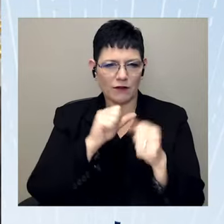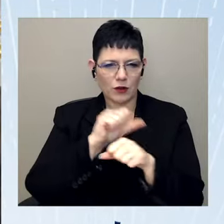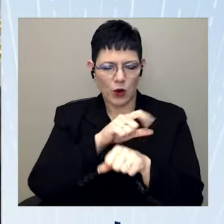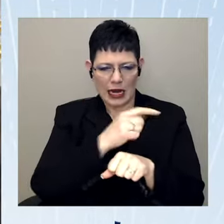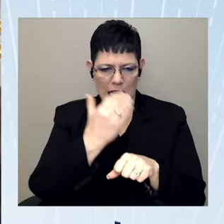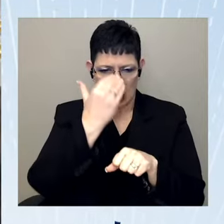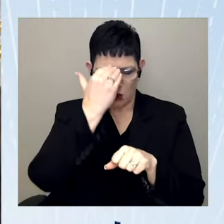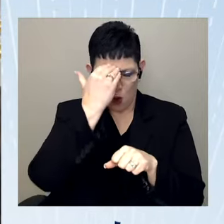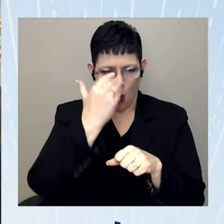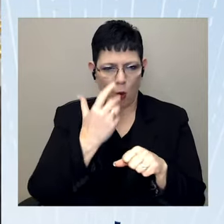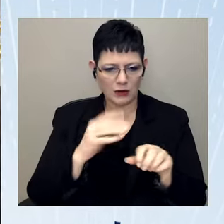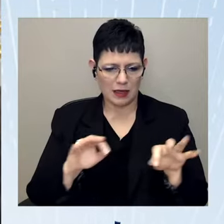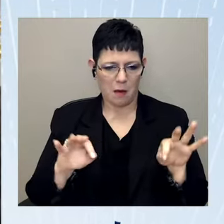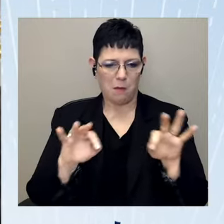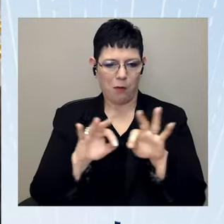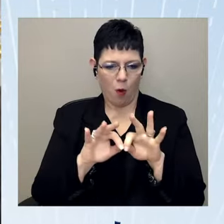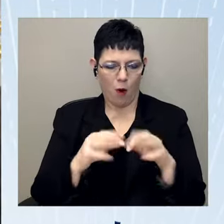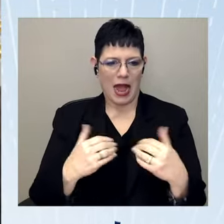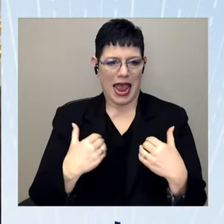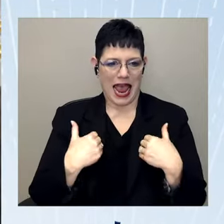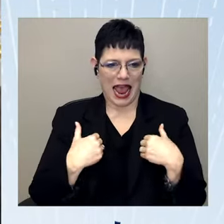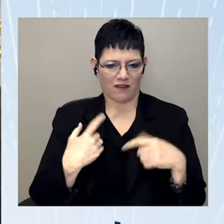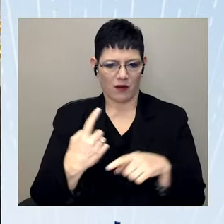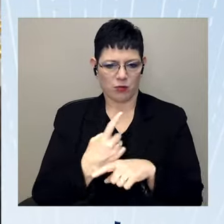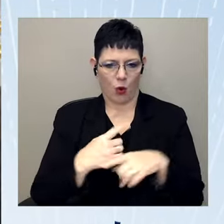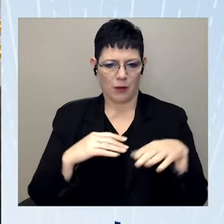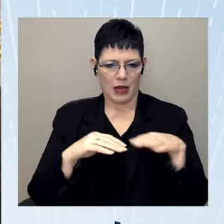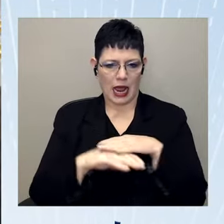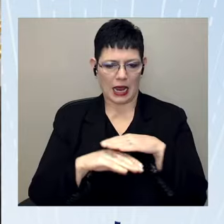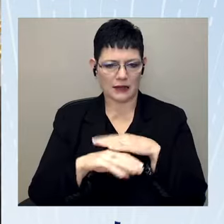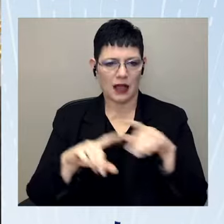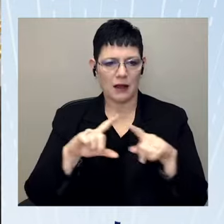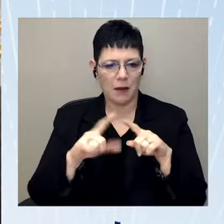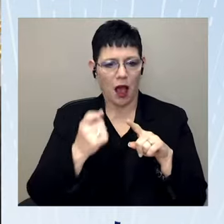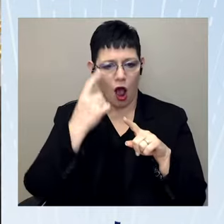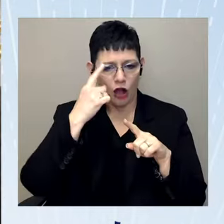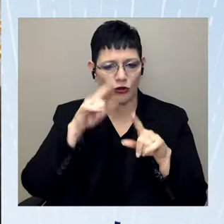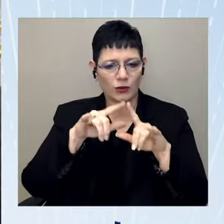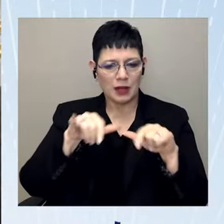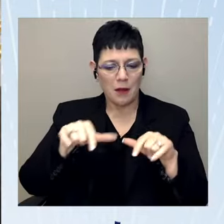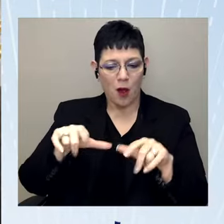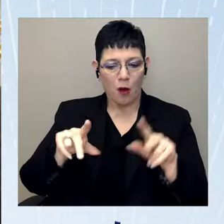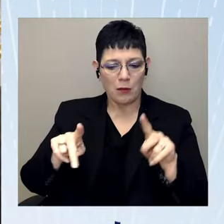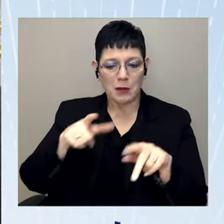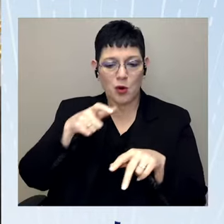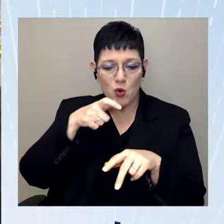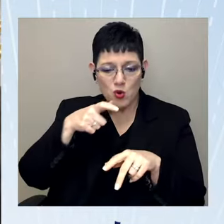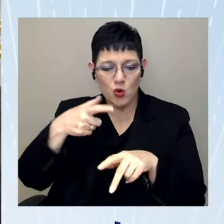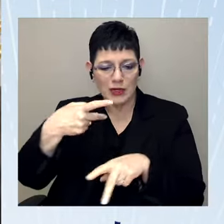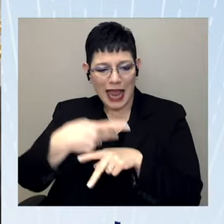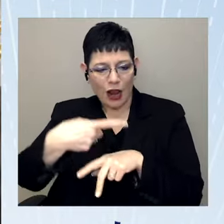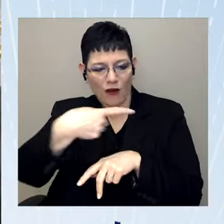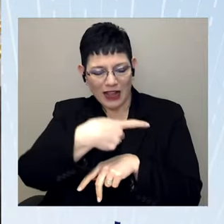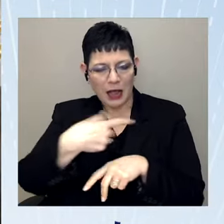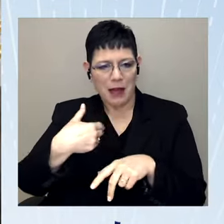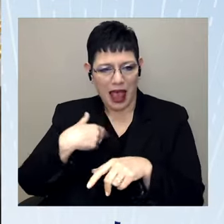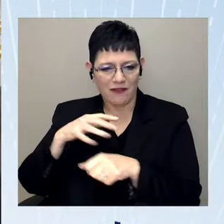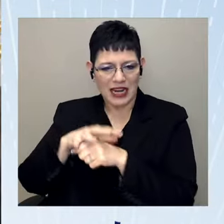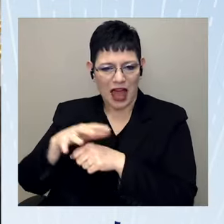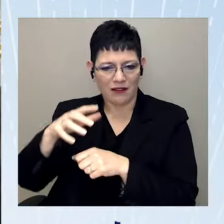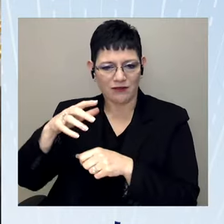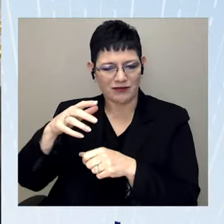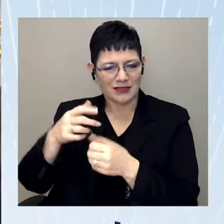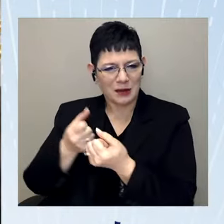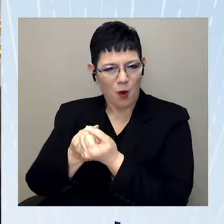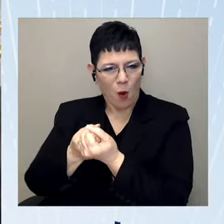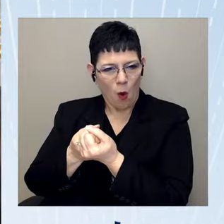is to make sure that he gets the care he needs, but that the people supporting him get the care they need too. Carson and I are so close, and it is